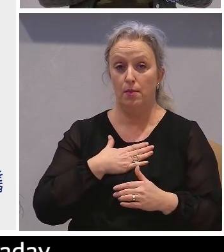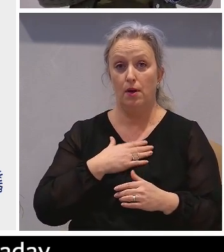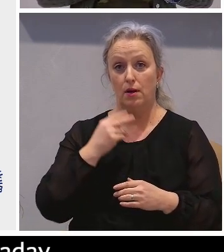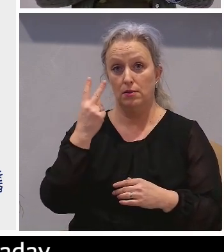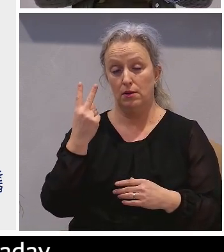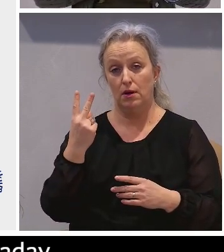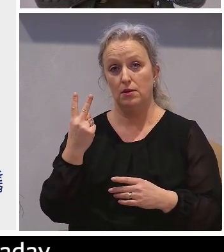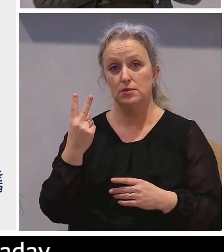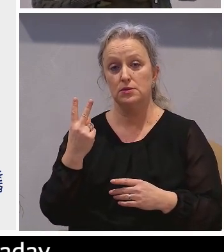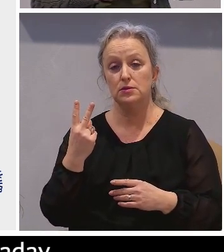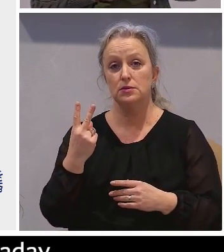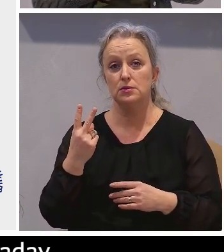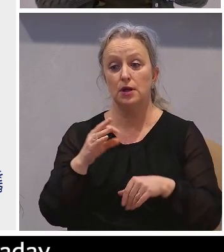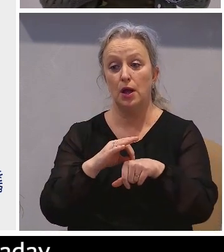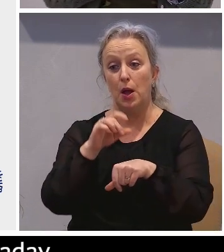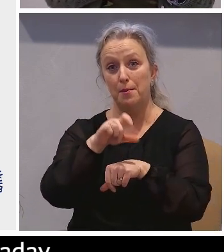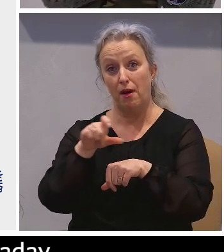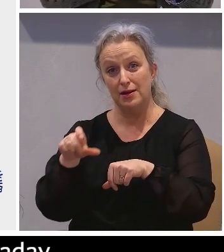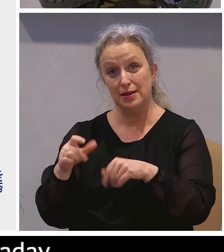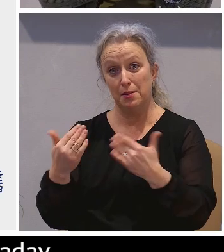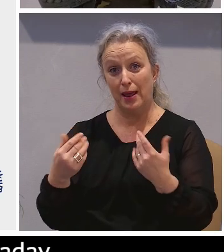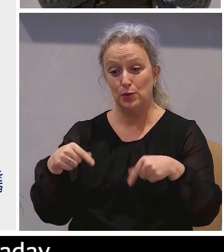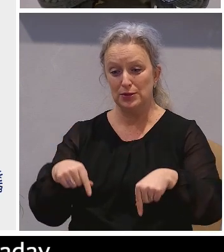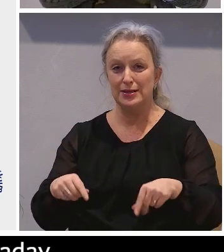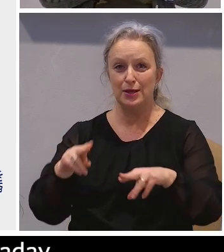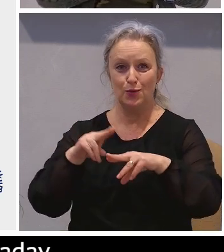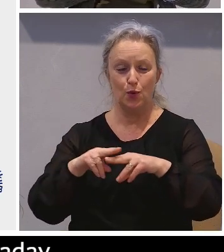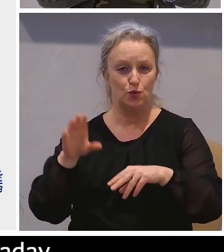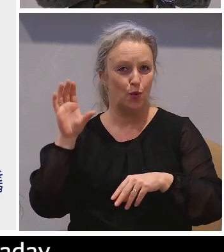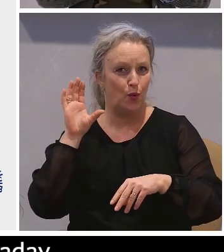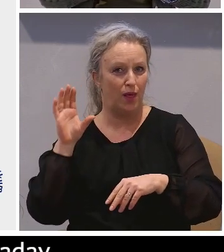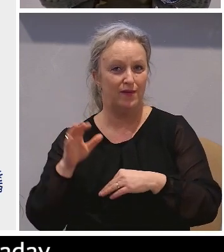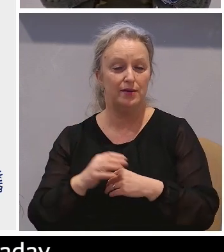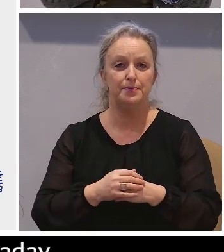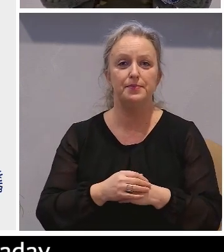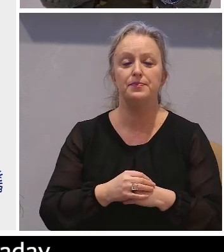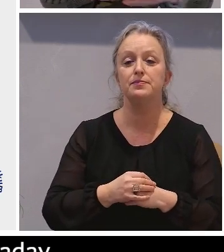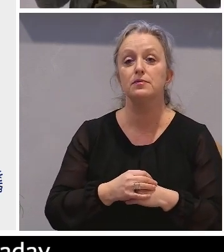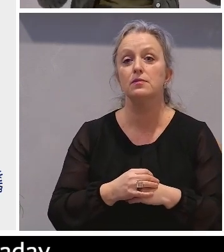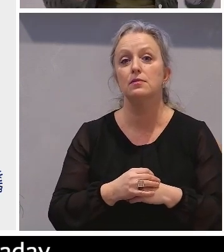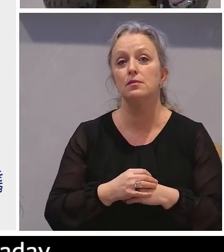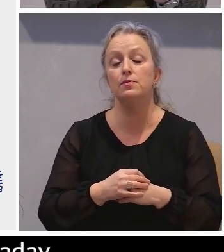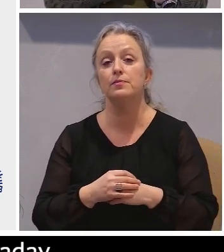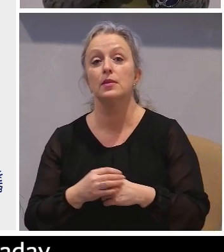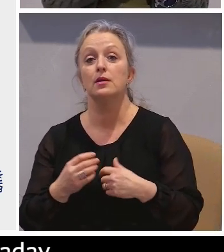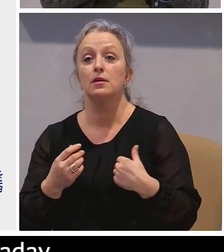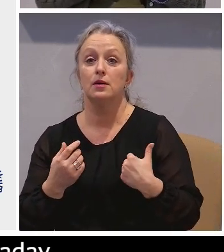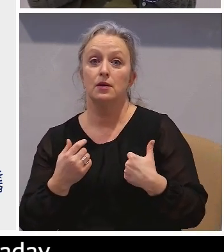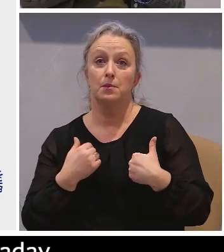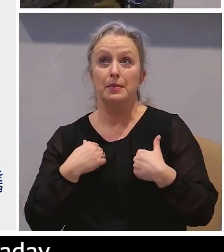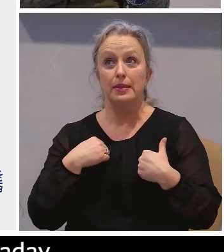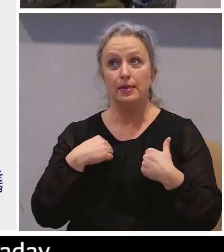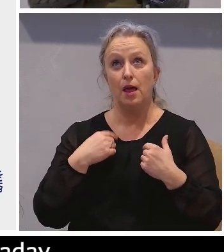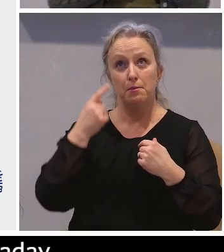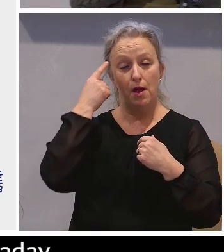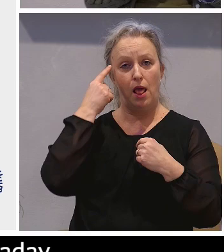such patients on their own. I'm glad to see two of my own mida patients here õppides with